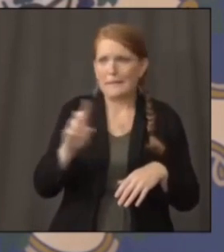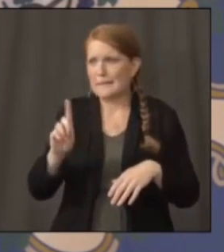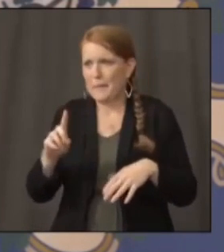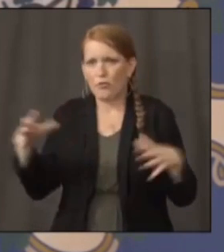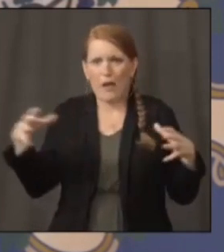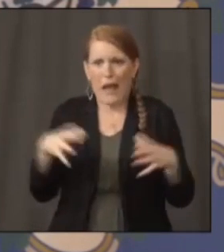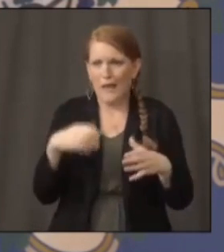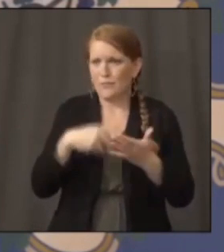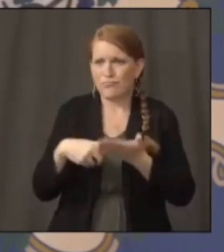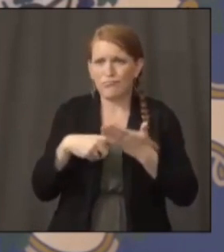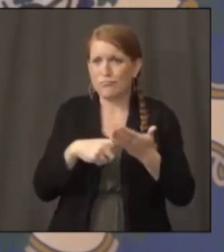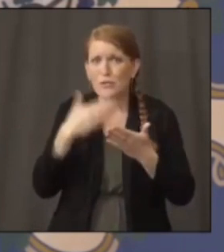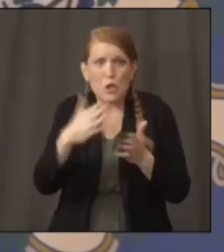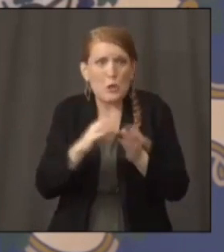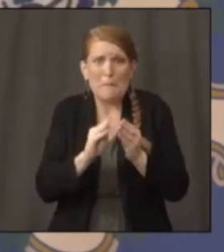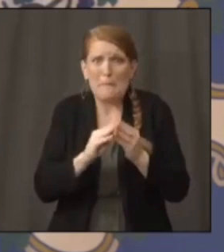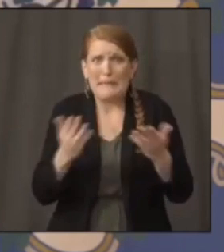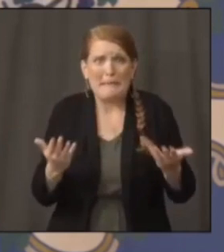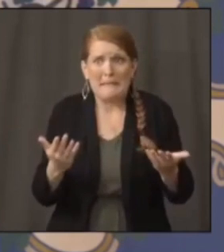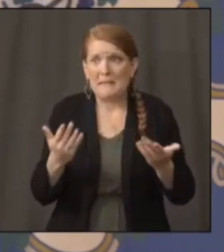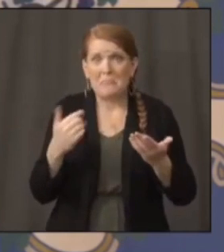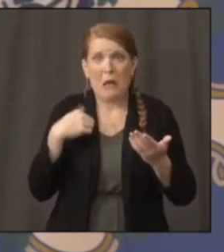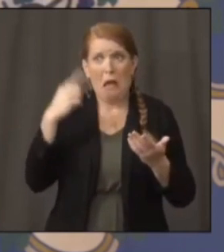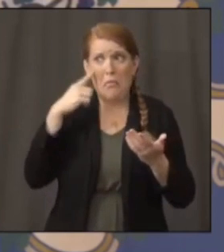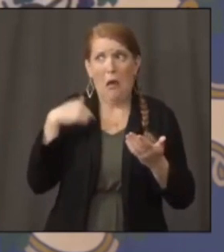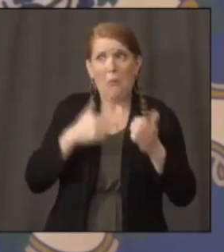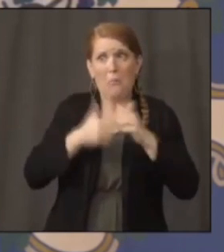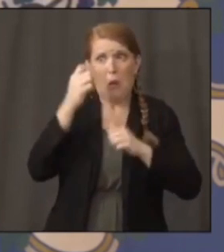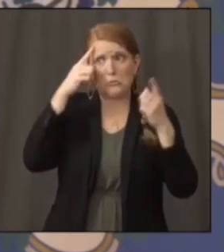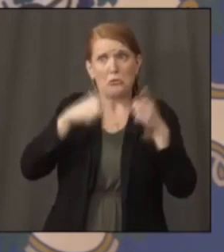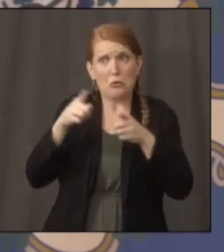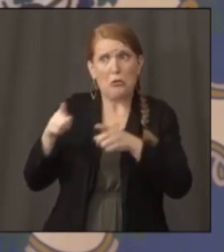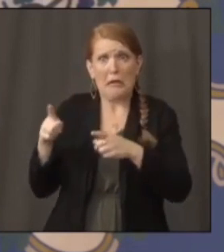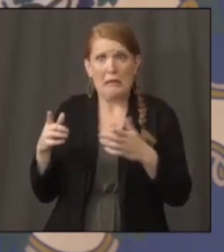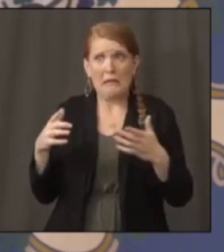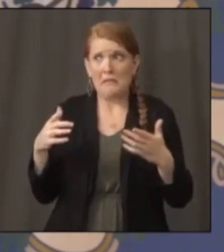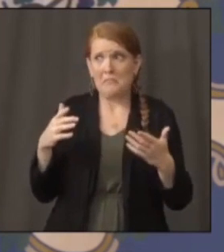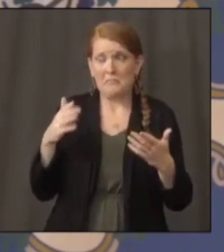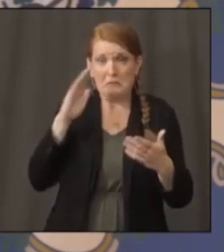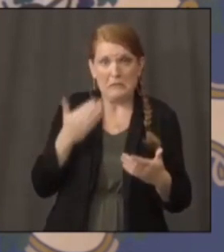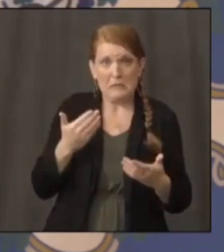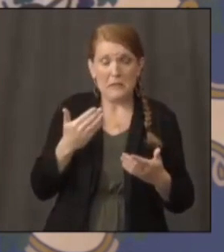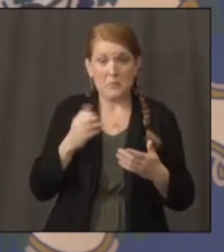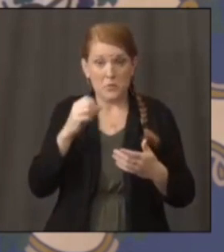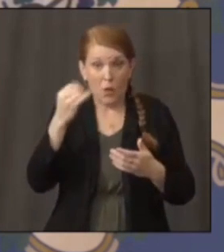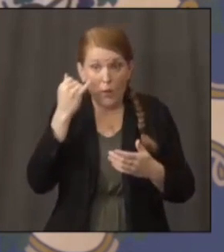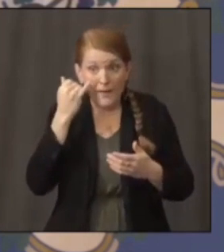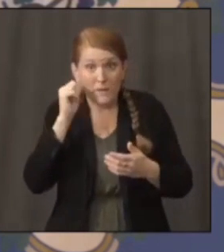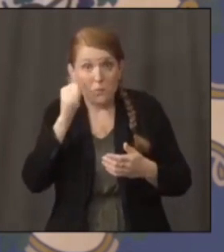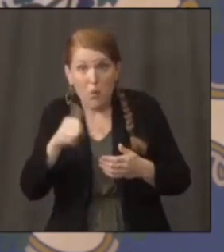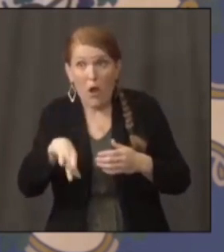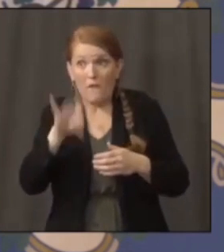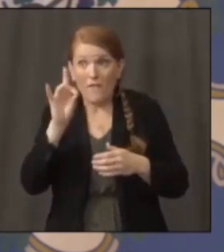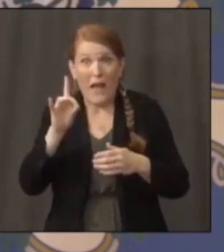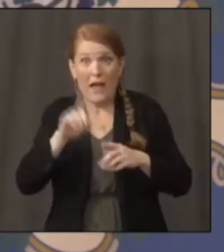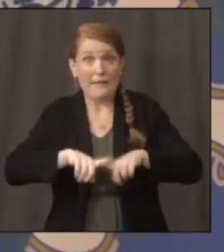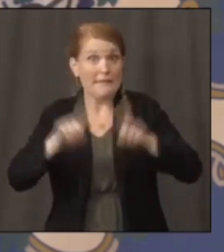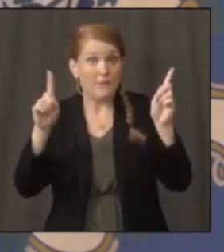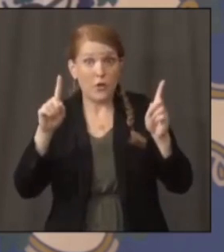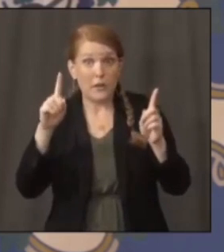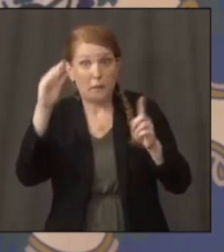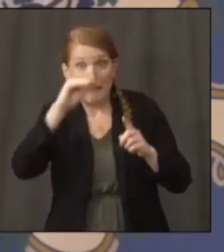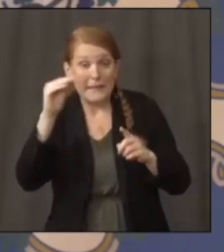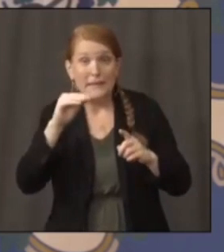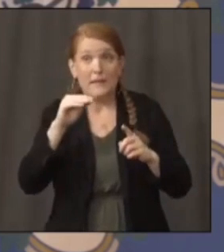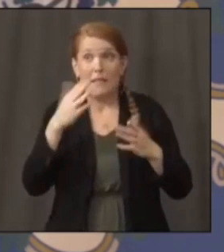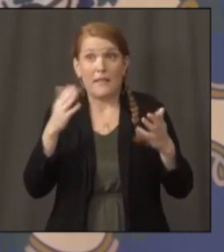curious to see, A, what has changed, and I did get some feedback that we can do an even better job of